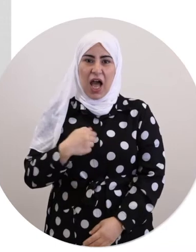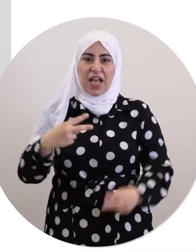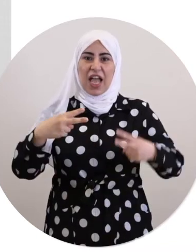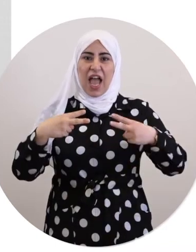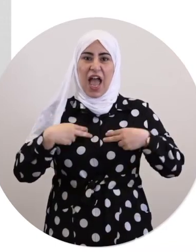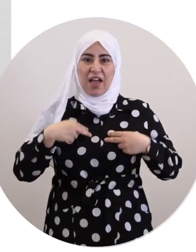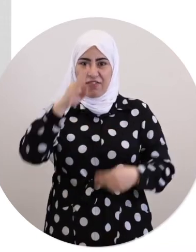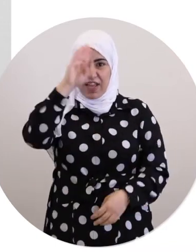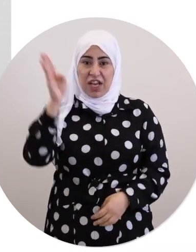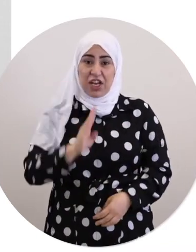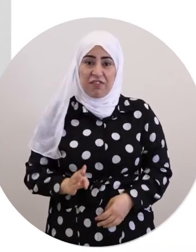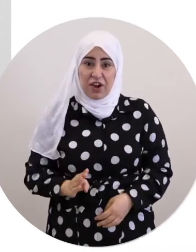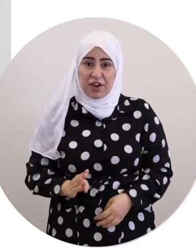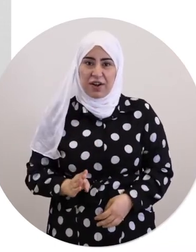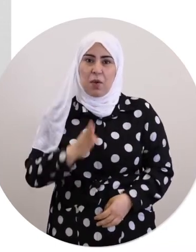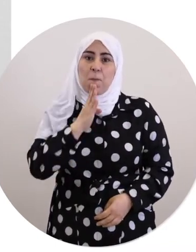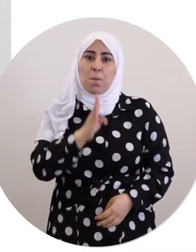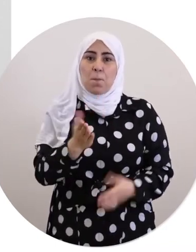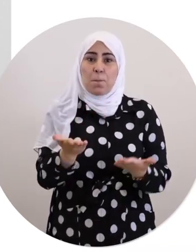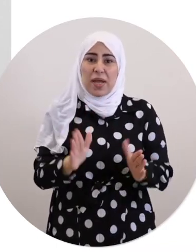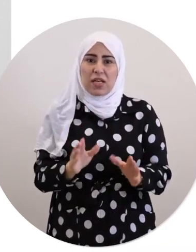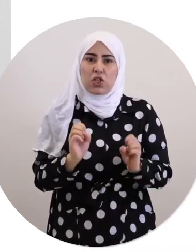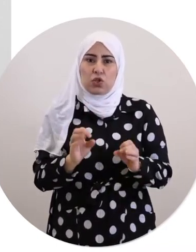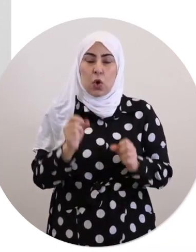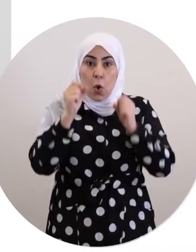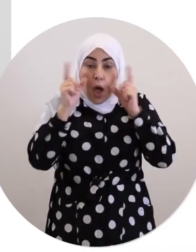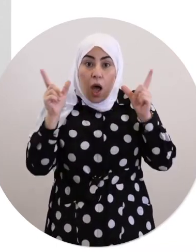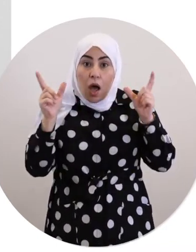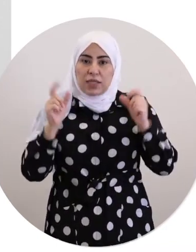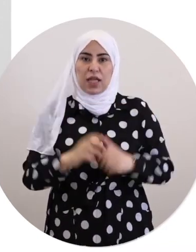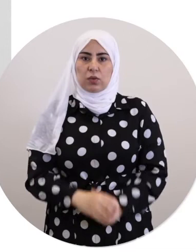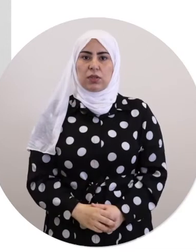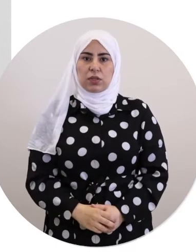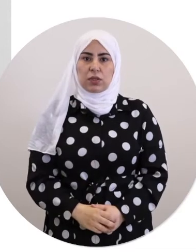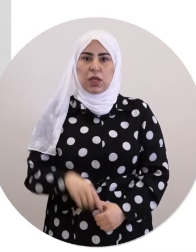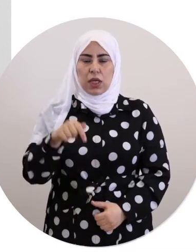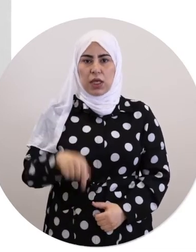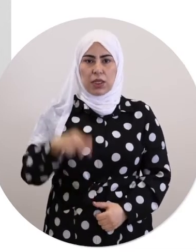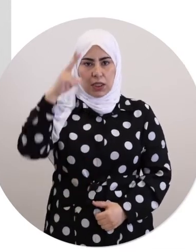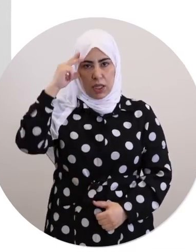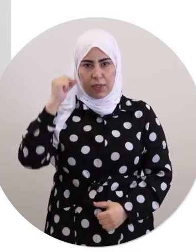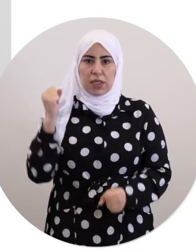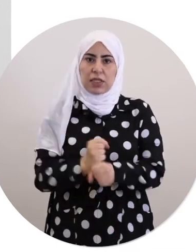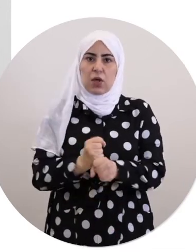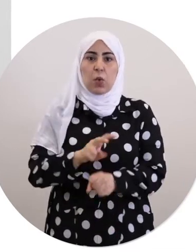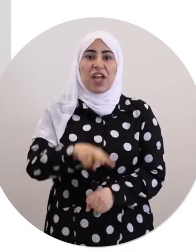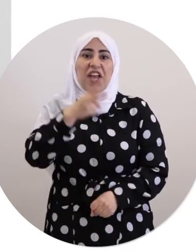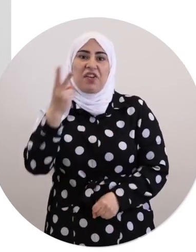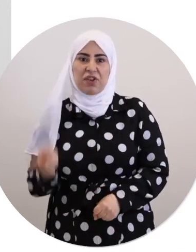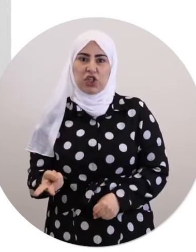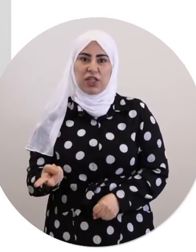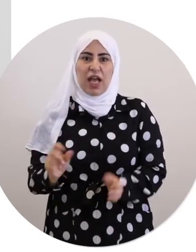have never been so astounded. Let's make it more dramatic. What do we start with? What do you think?